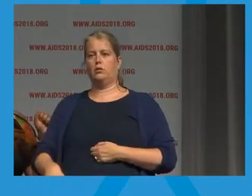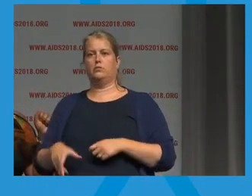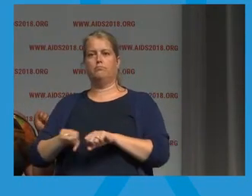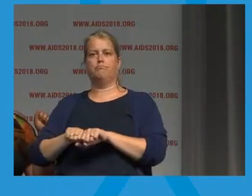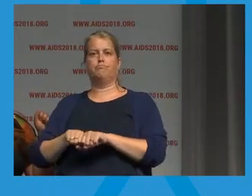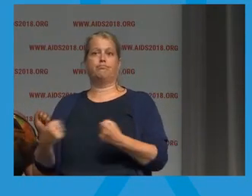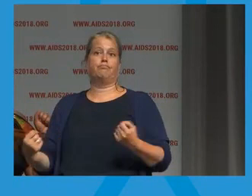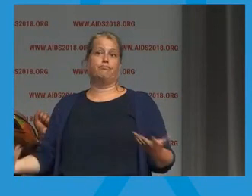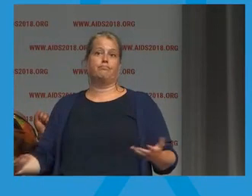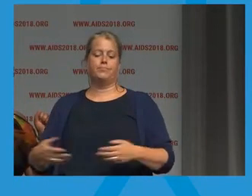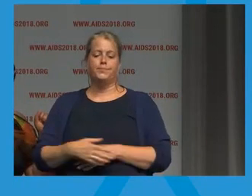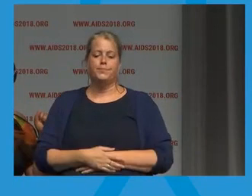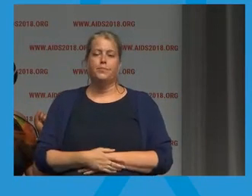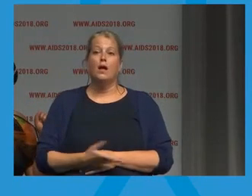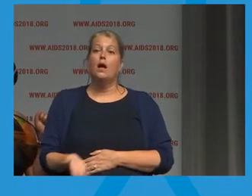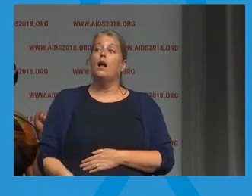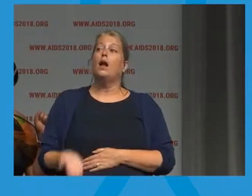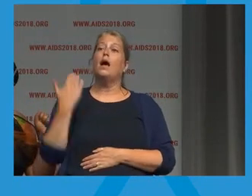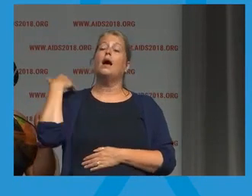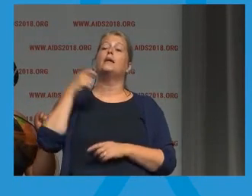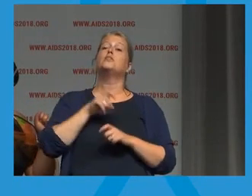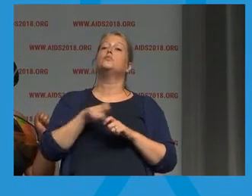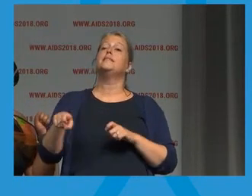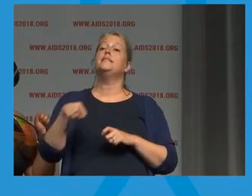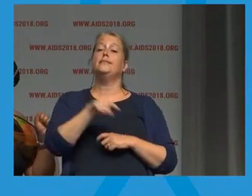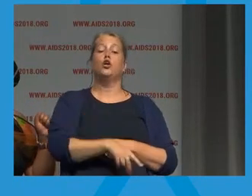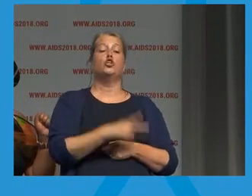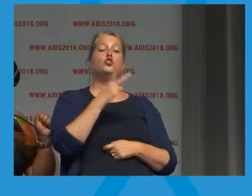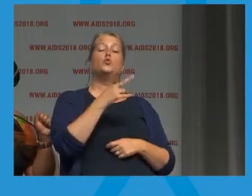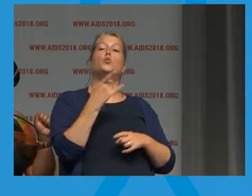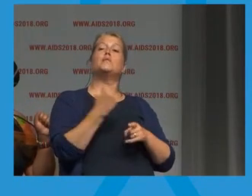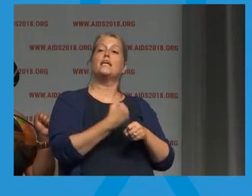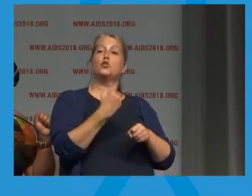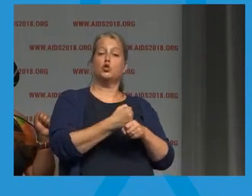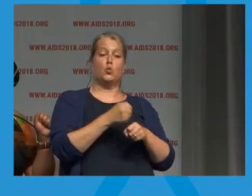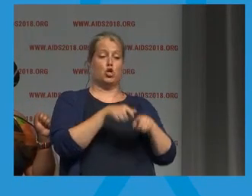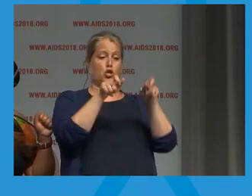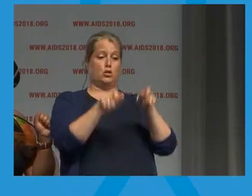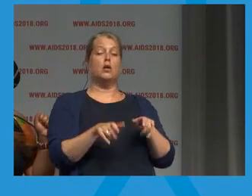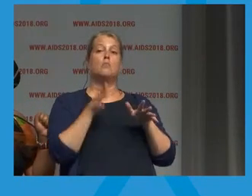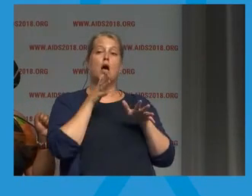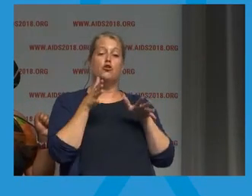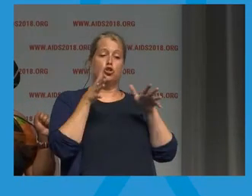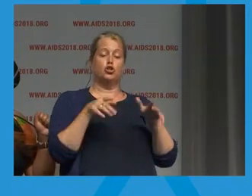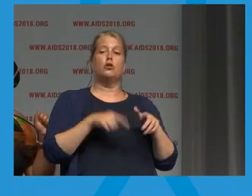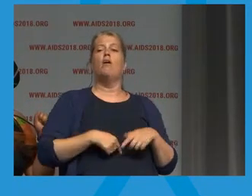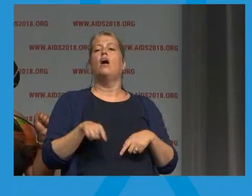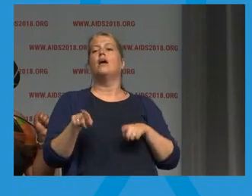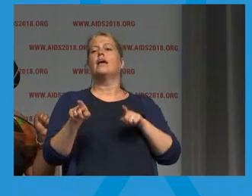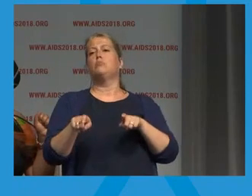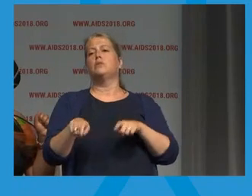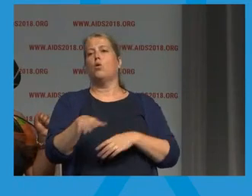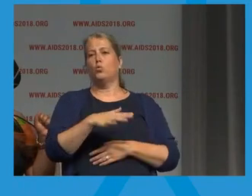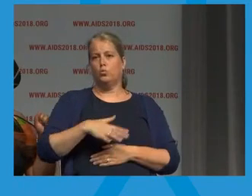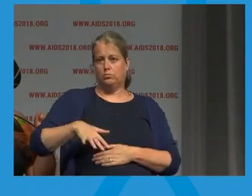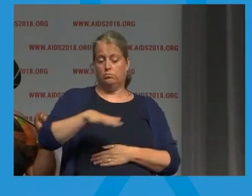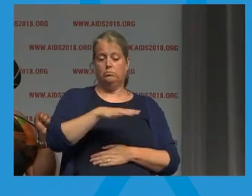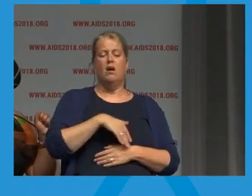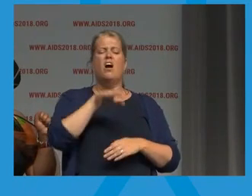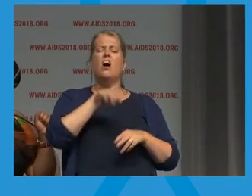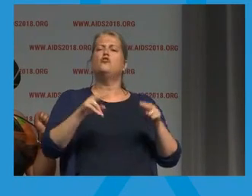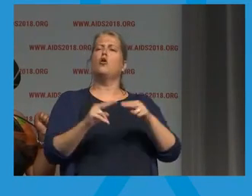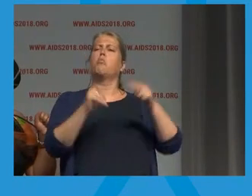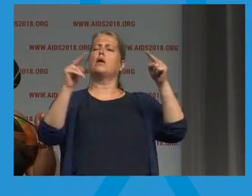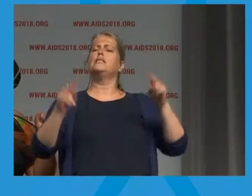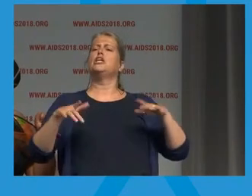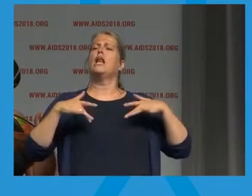Last week, I visited 2 sex workers' mothers in Cape Town. They're living under the bridge with their 3 babies.